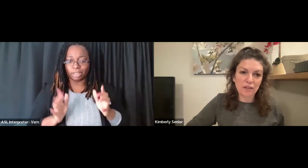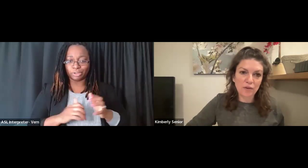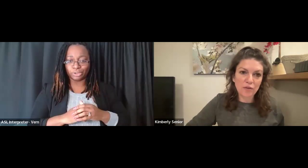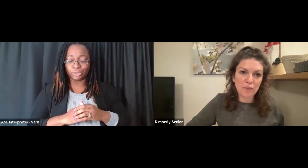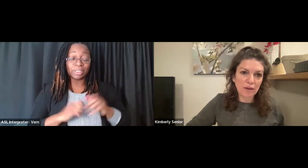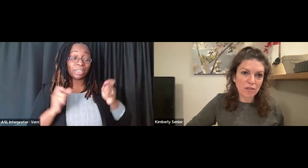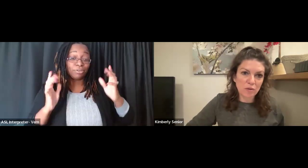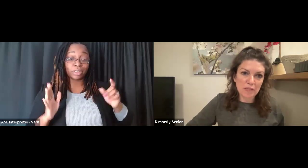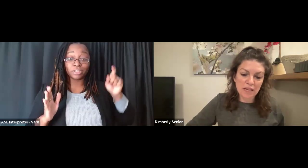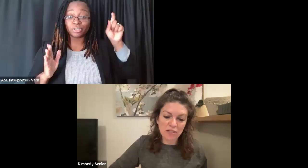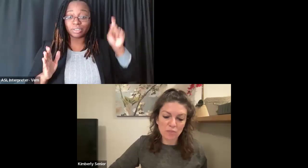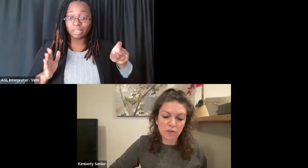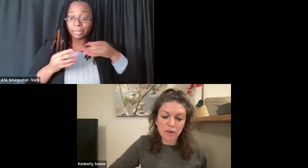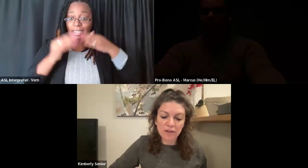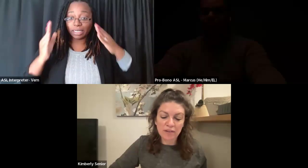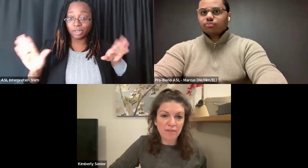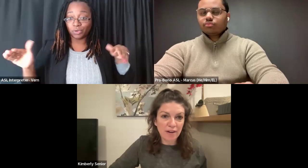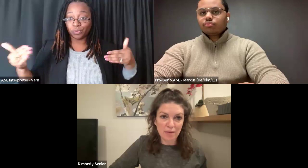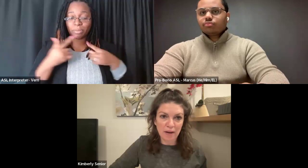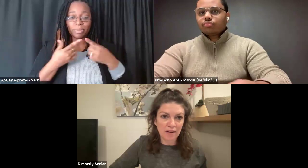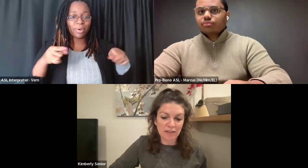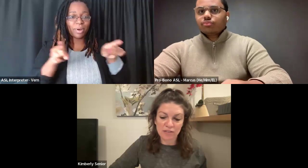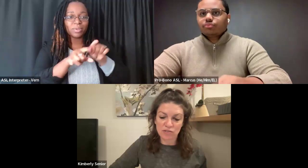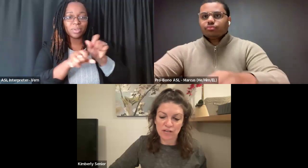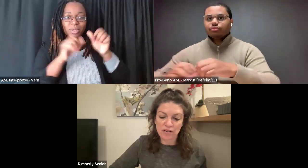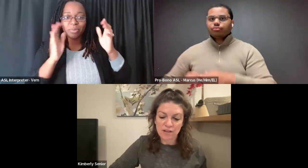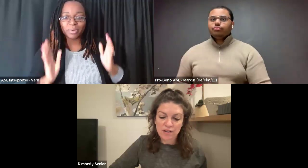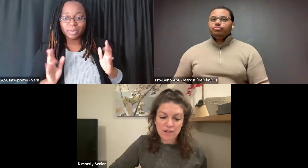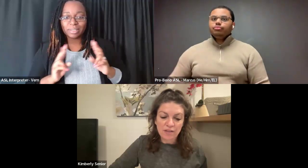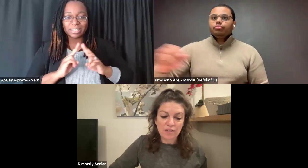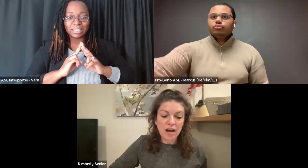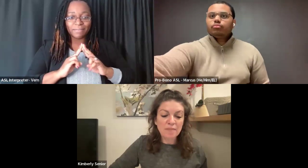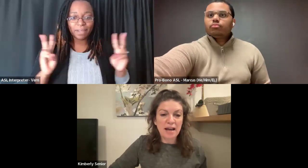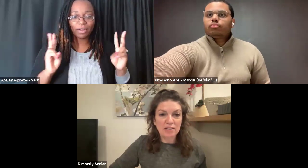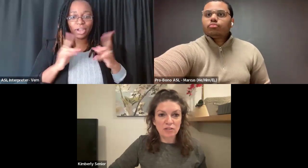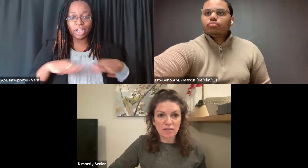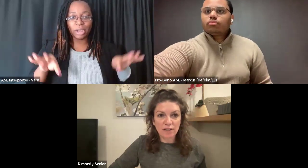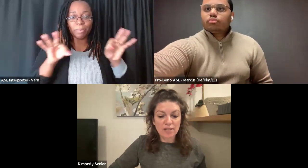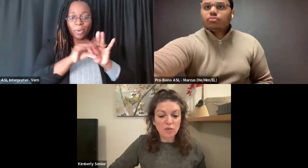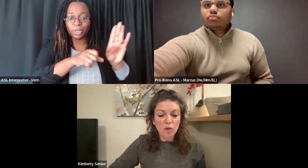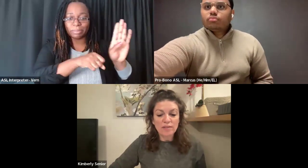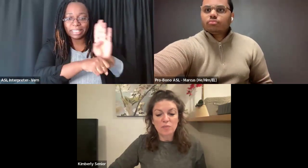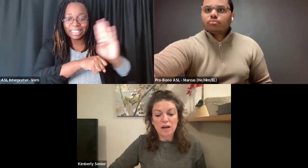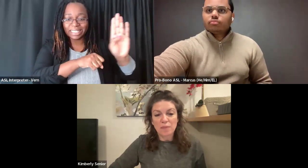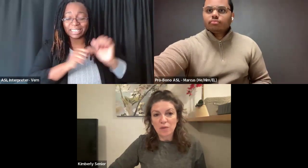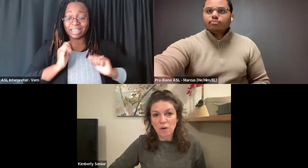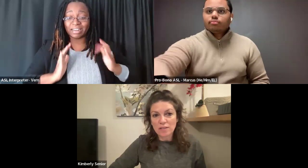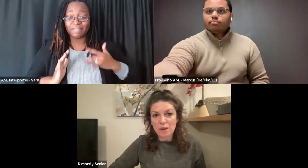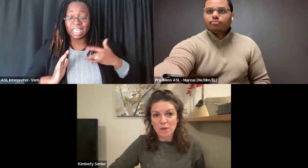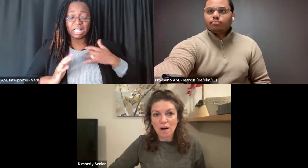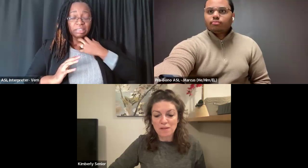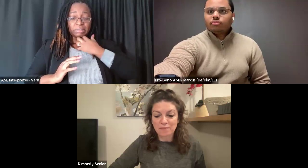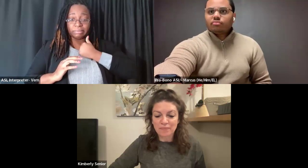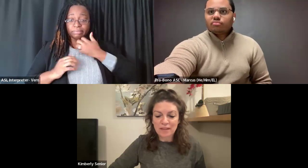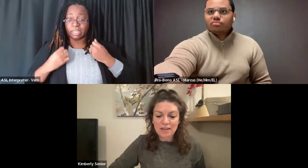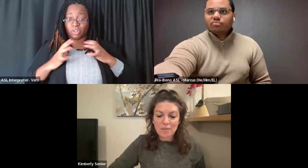the leader in the room, but also a potential employer in a very competitive industry. There are times an actor can feel, I don't want to speak up. I don't want to be